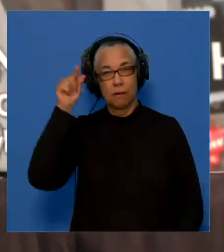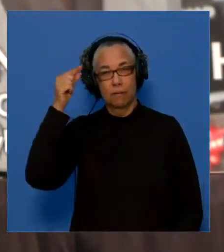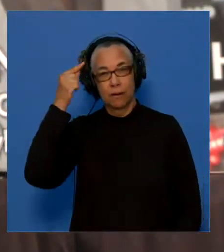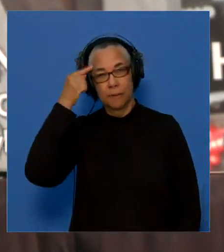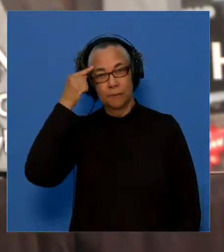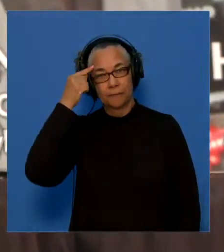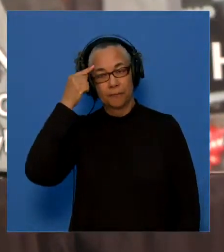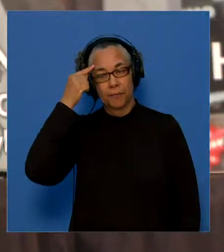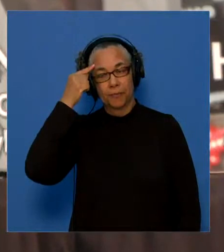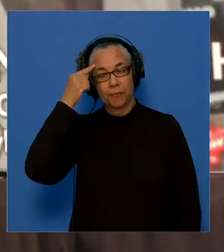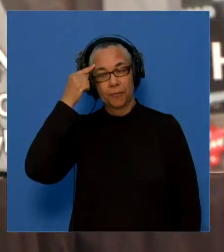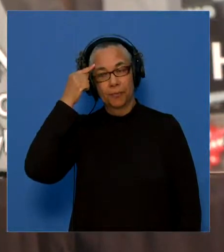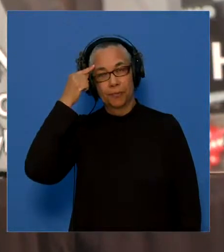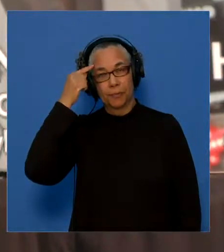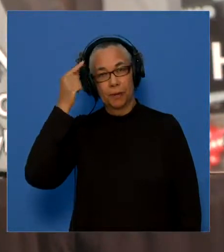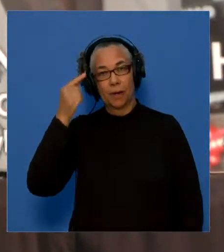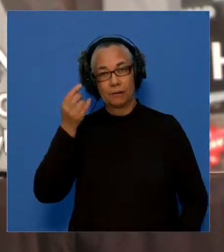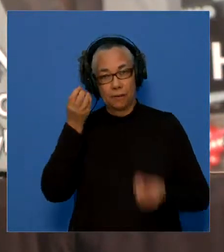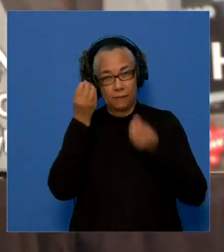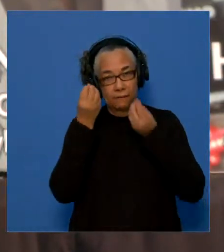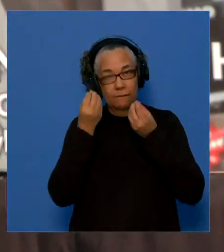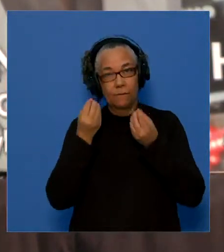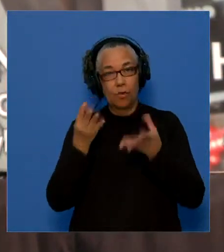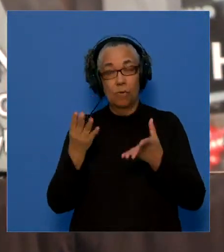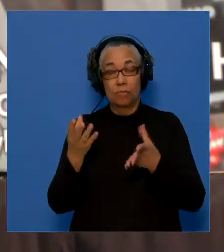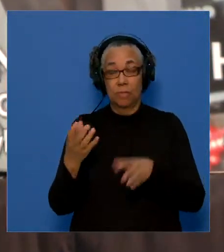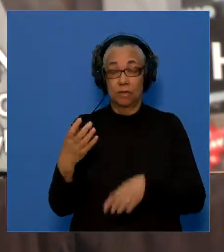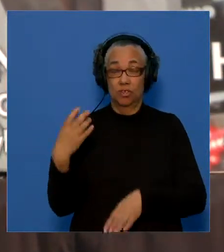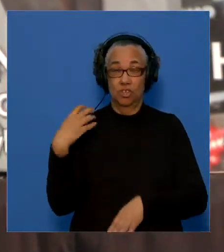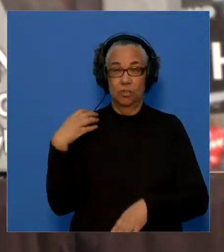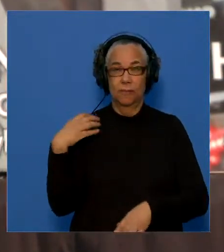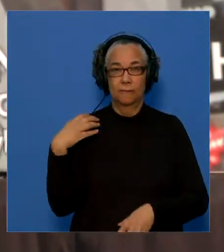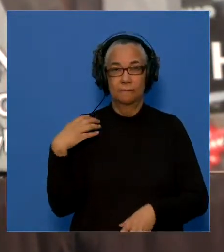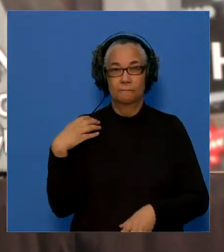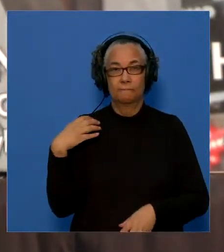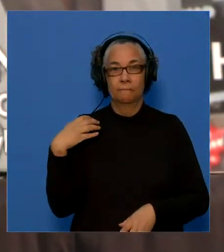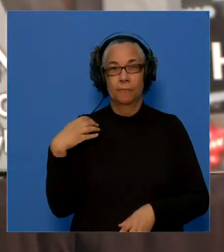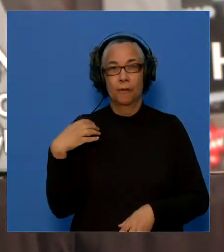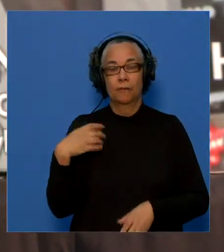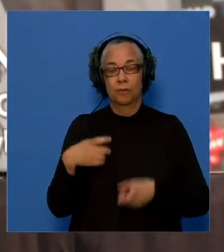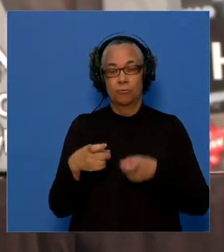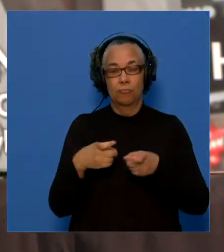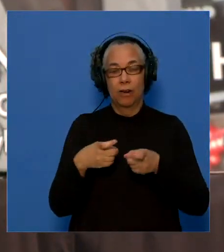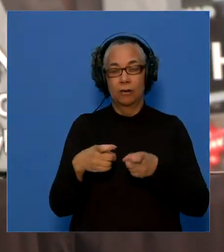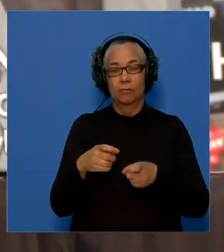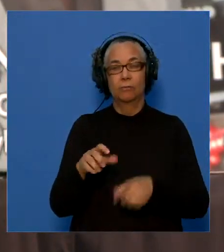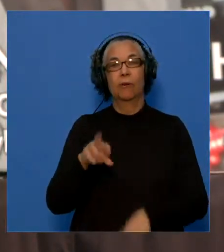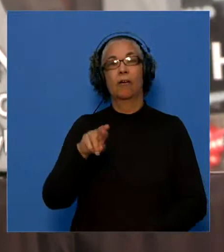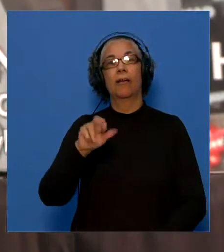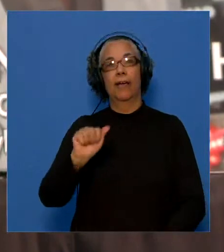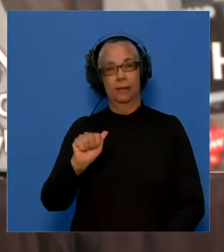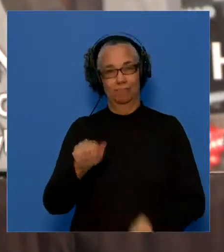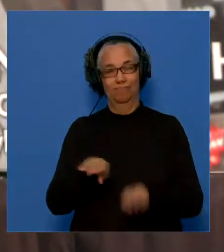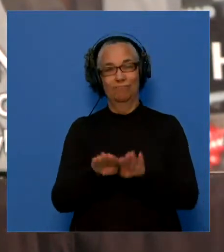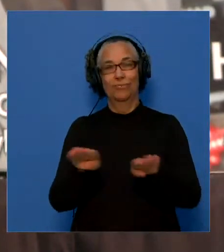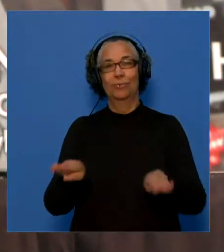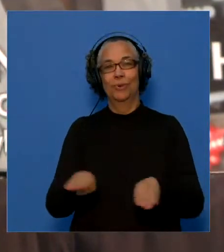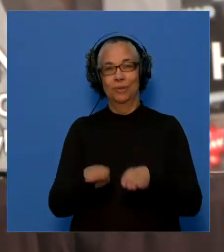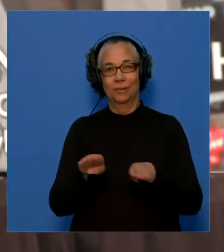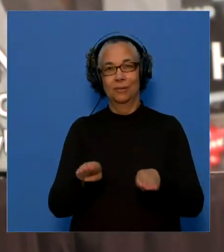I have informed the chairman of the Regulatory Authority of Bermuda of government's